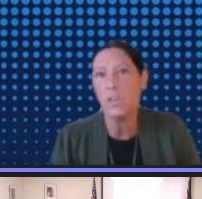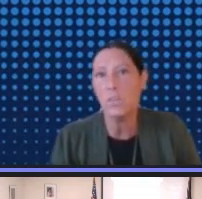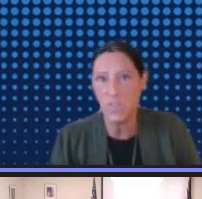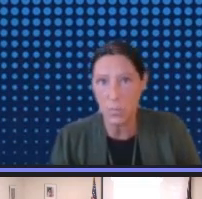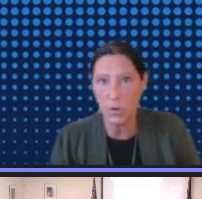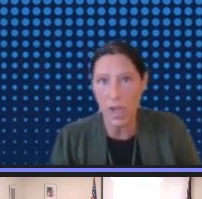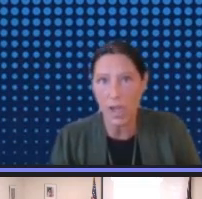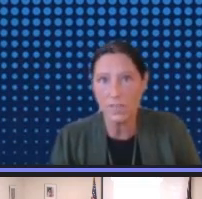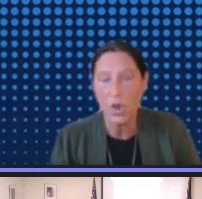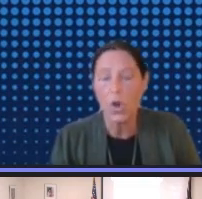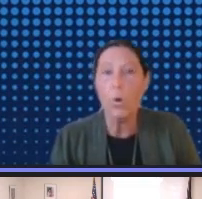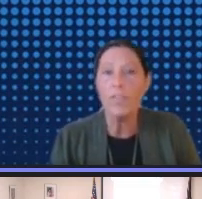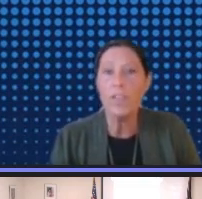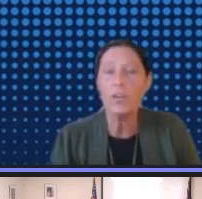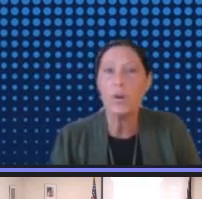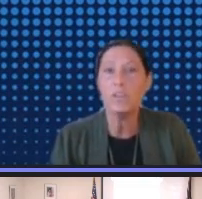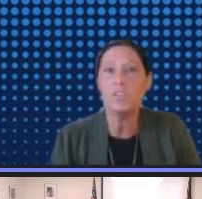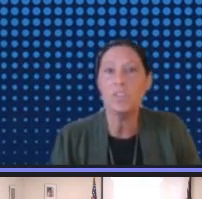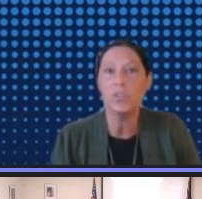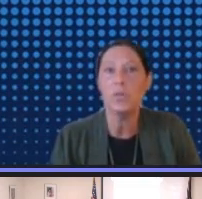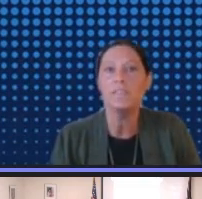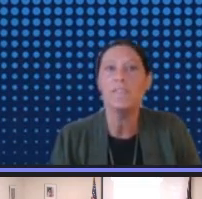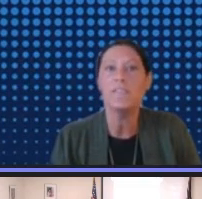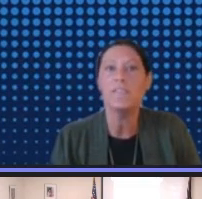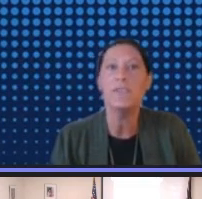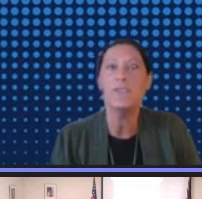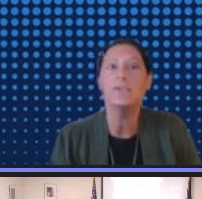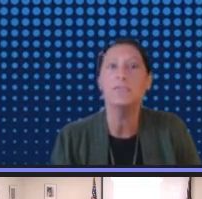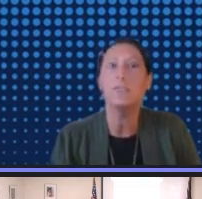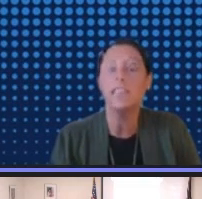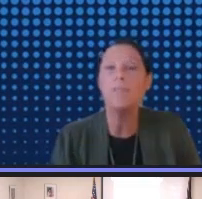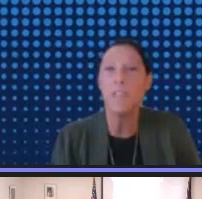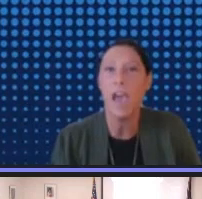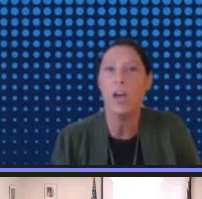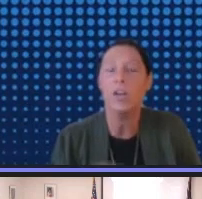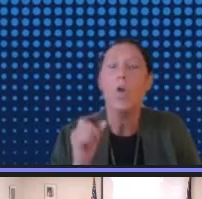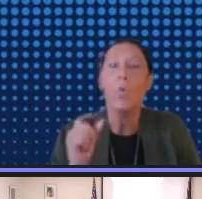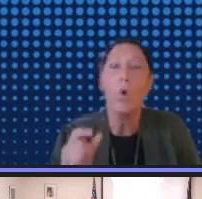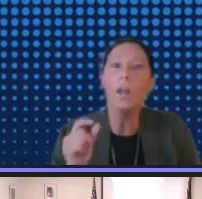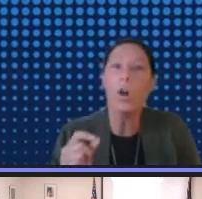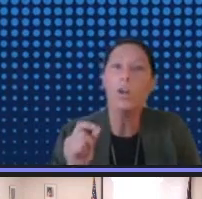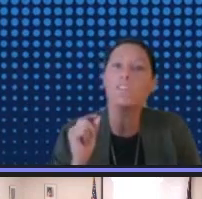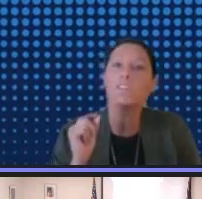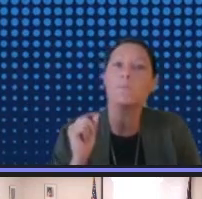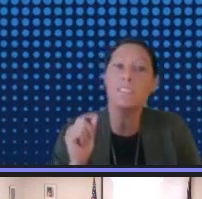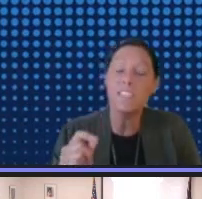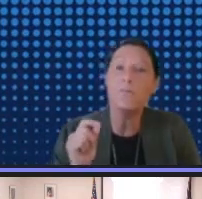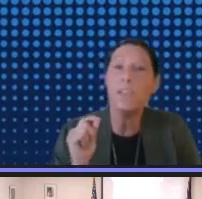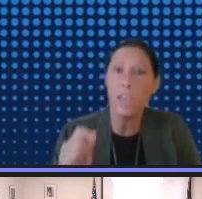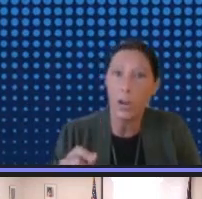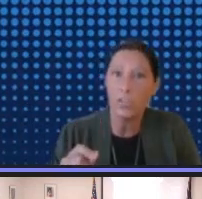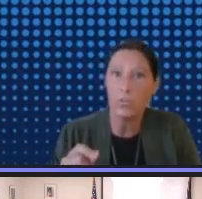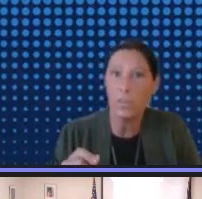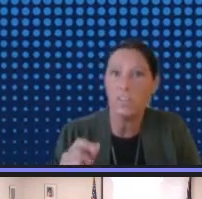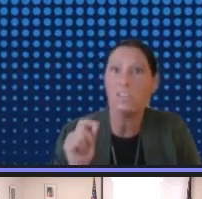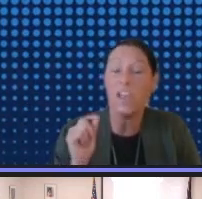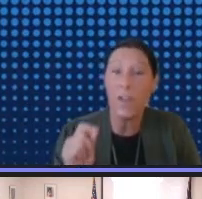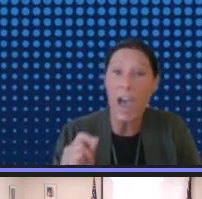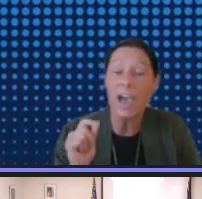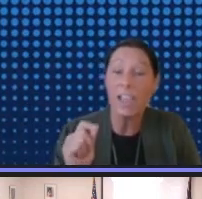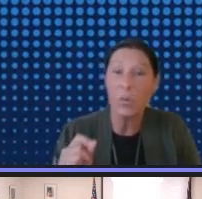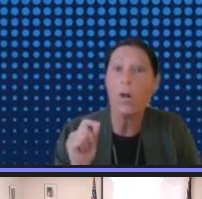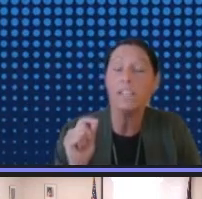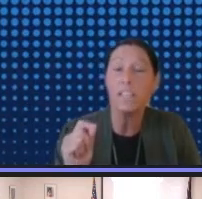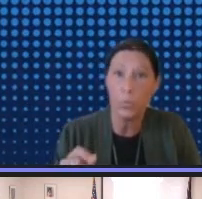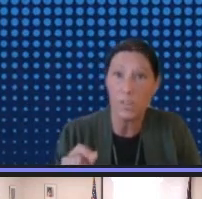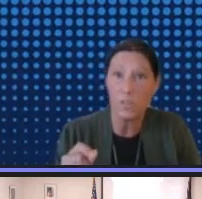at our consumer guides, what they are going to do is they are going to lift out what are the specific characteristics